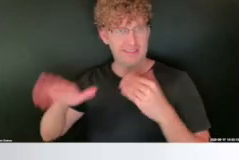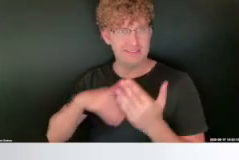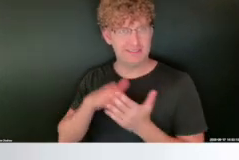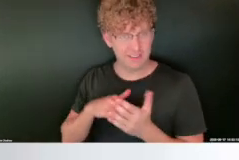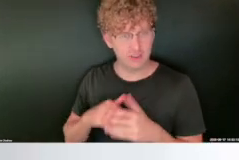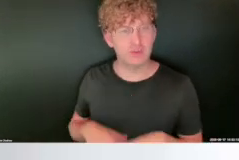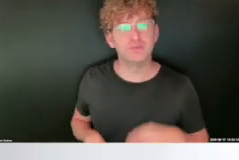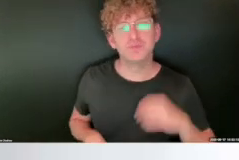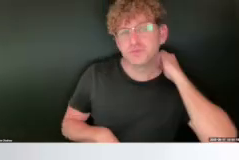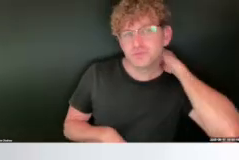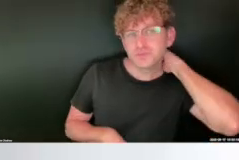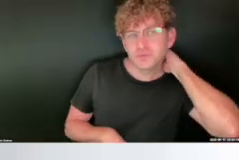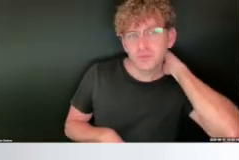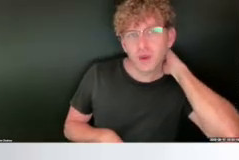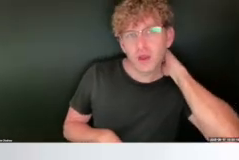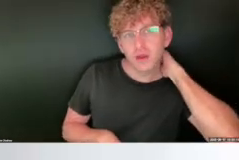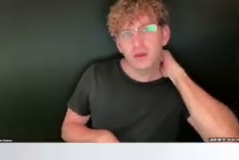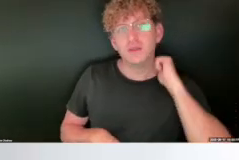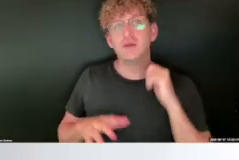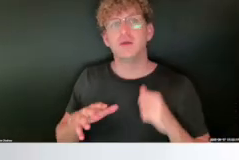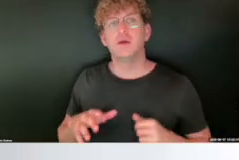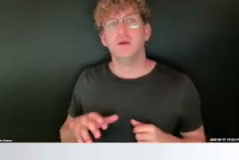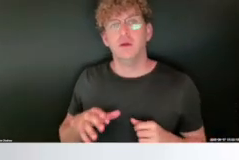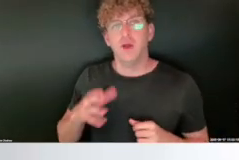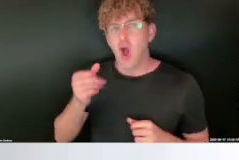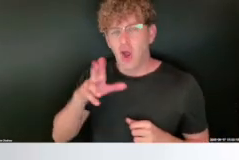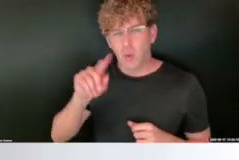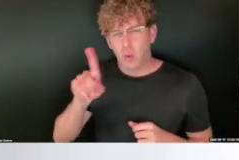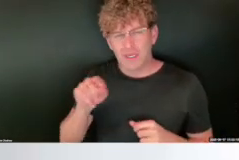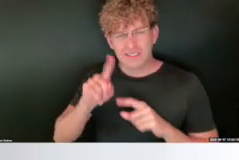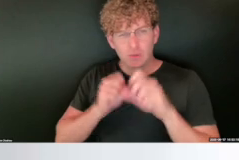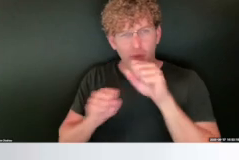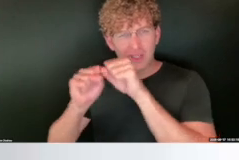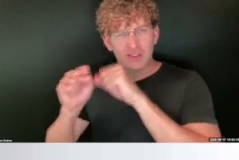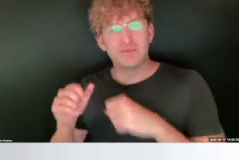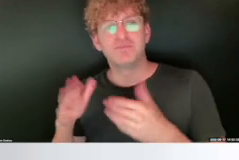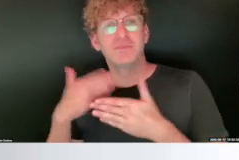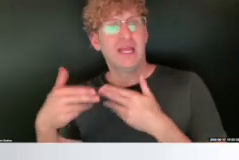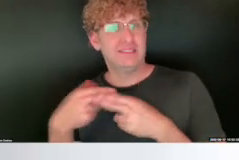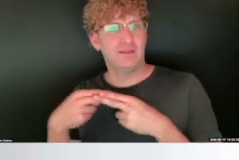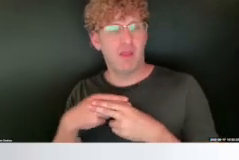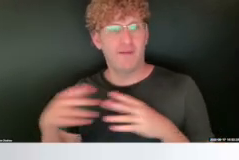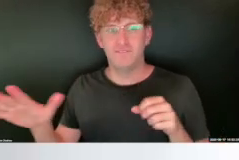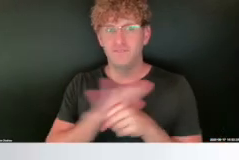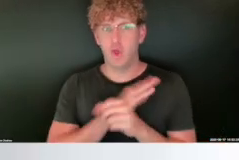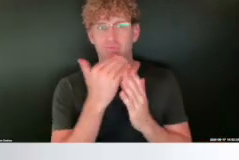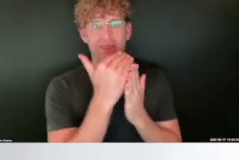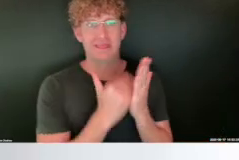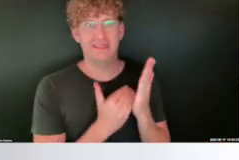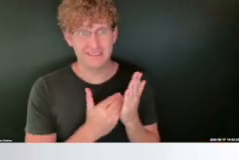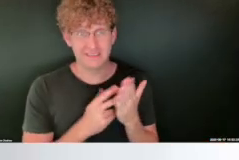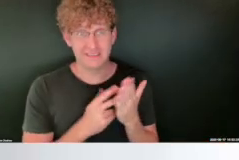For a full list and project descriptions for statewide CMO's 74 awardees, we encourage you to visit the Clean Mobility Options